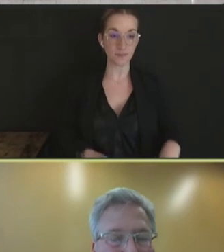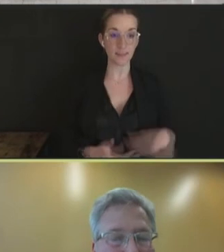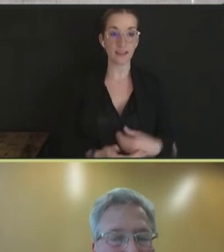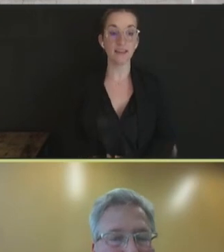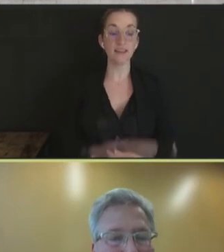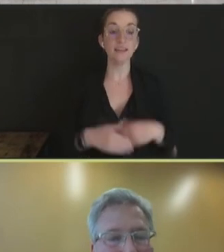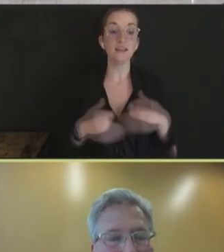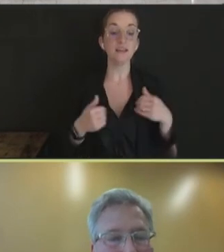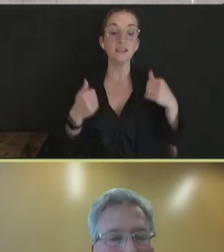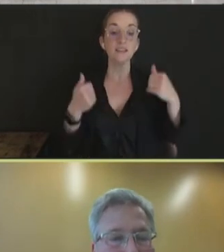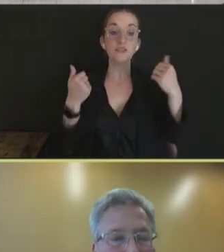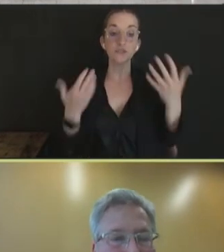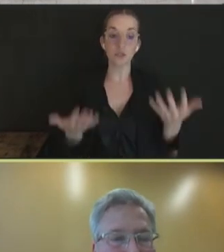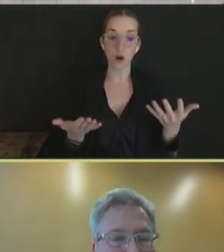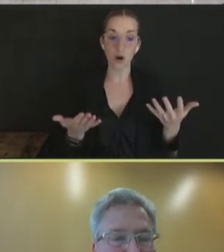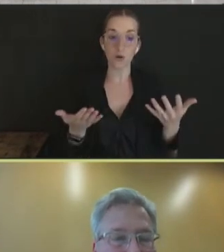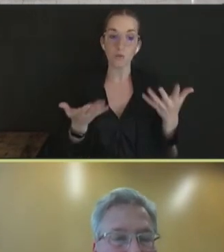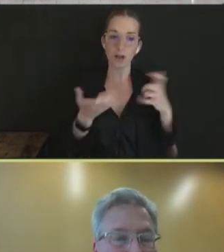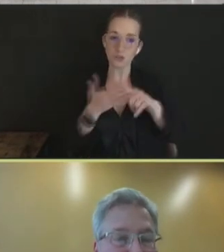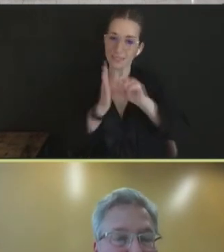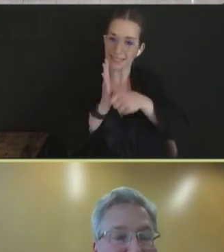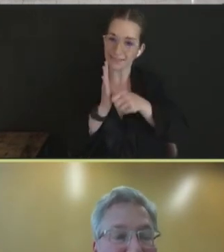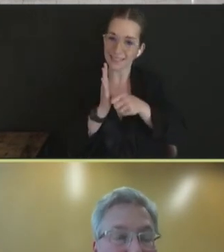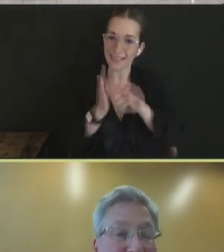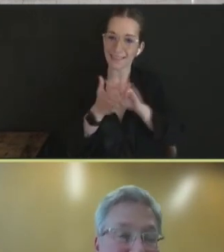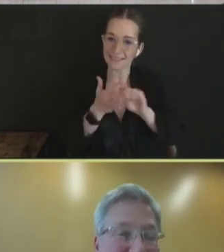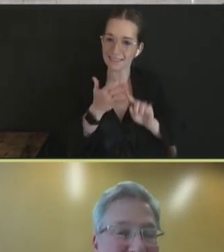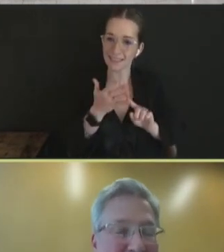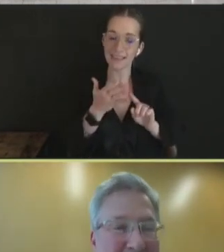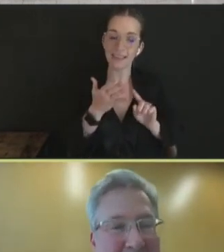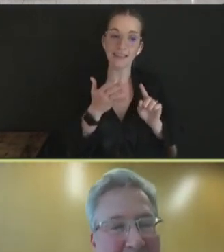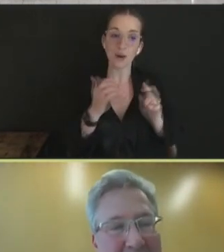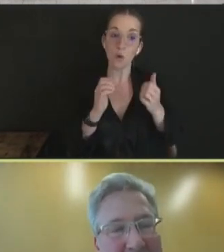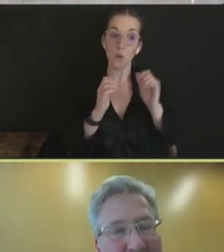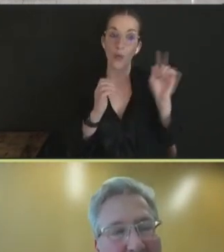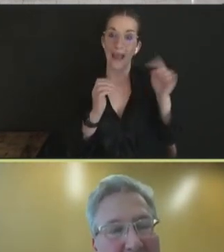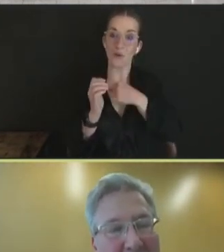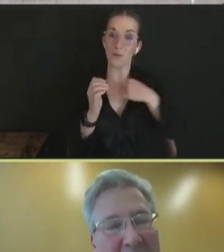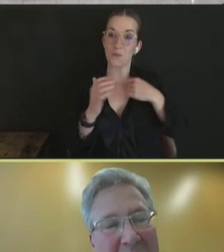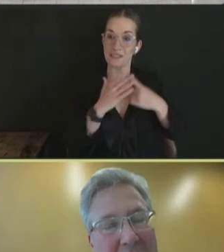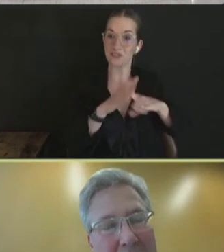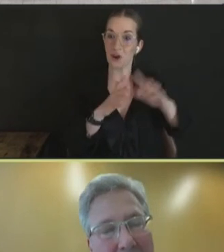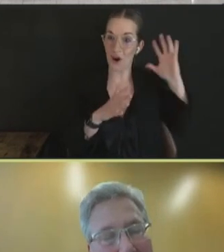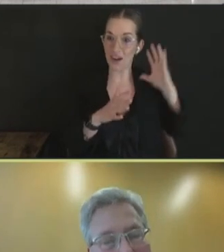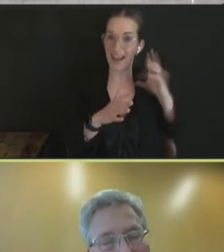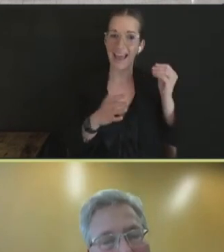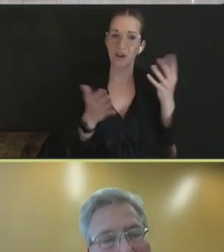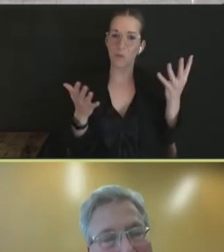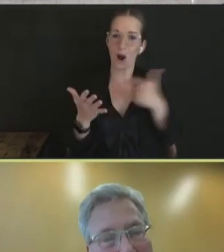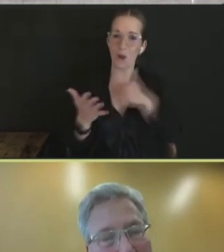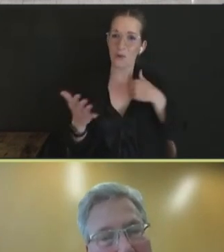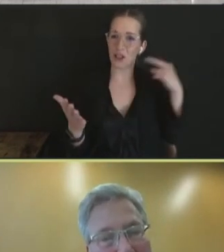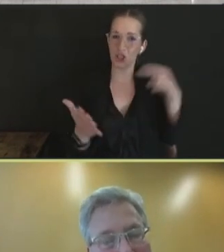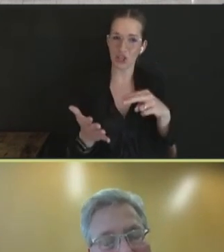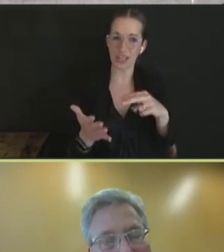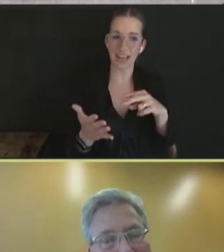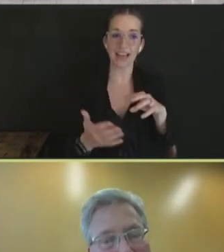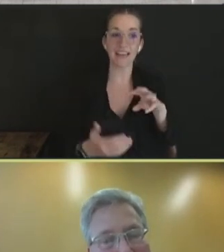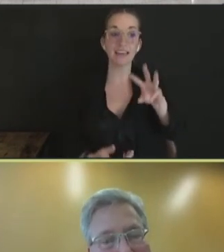So just to highlight where we are, or where we started and what we're looking at, WHO